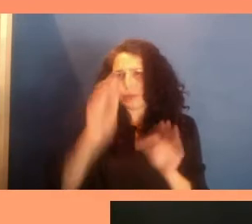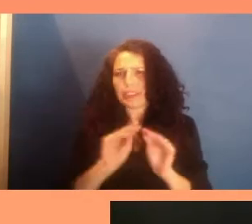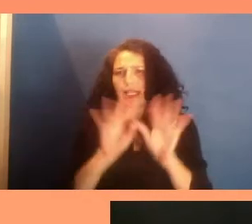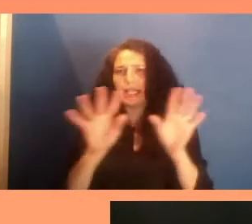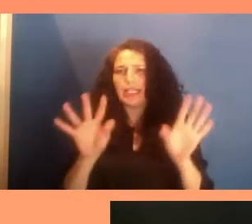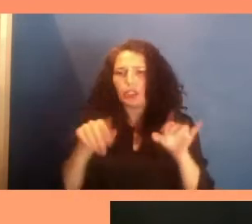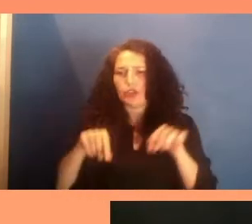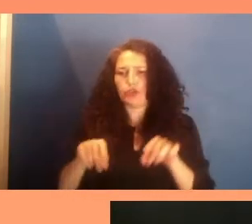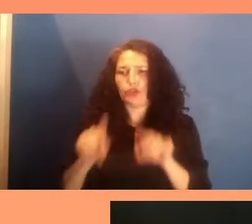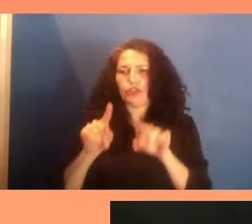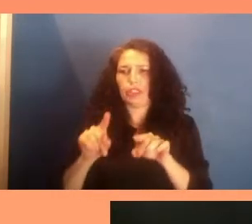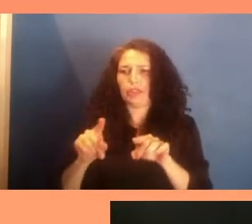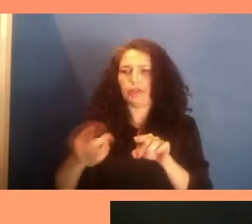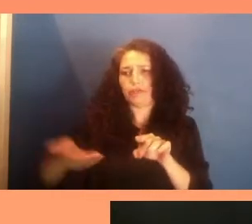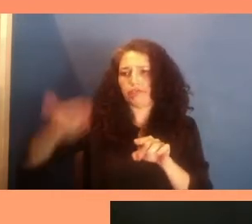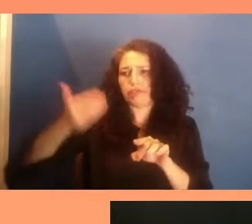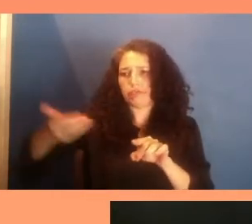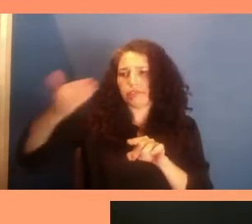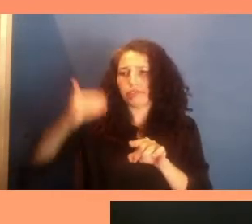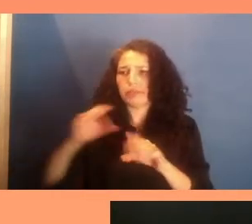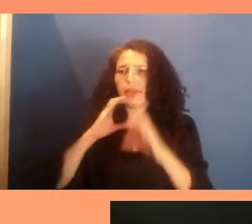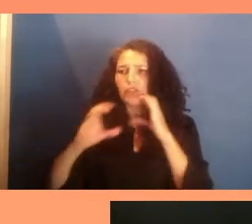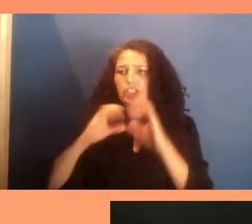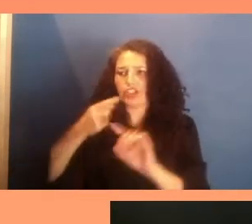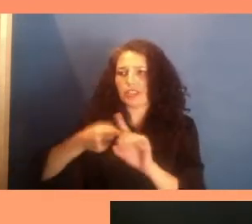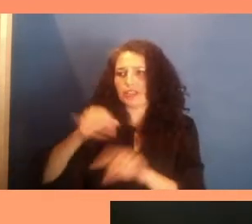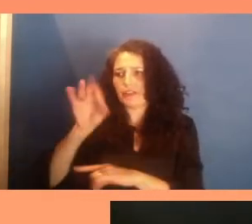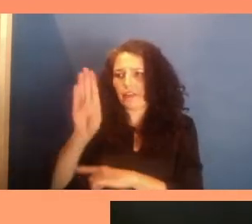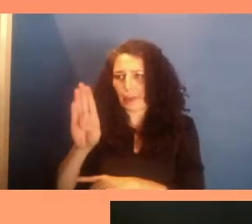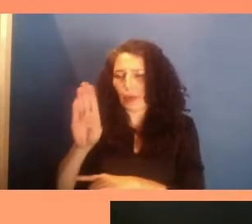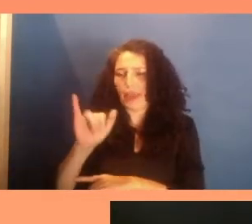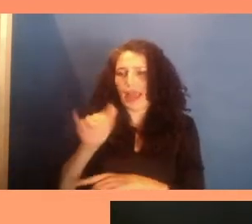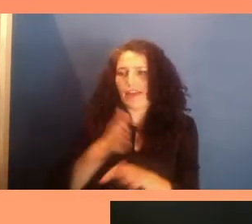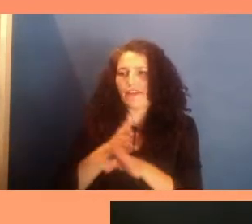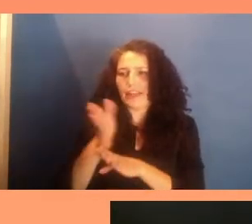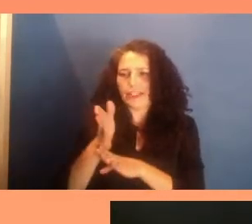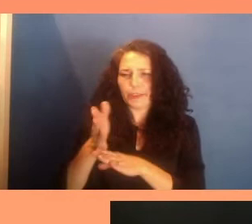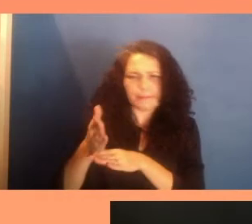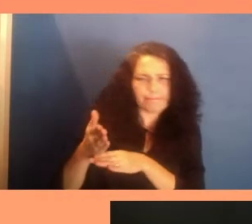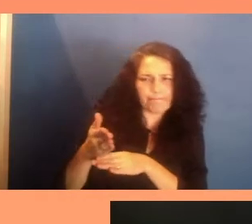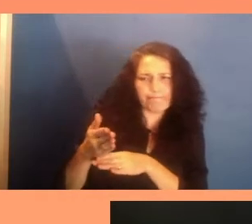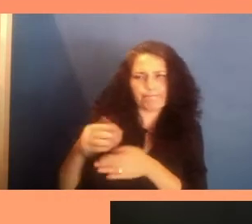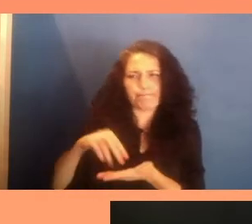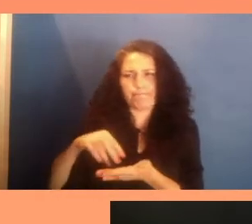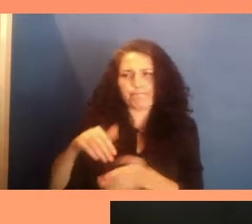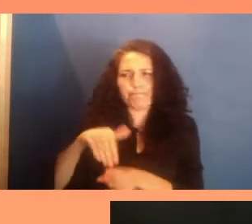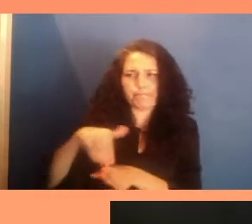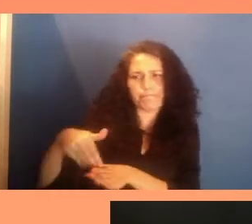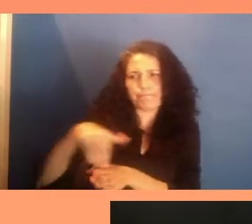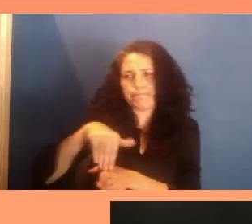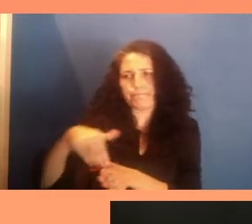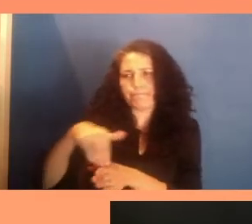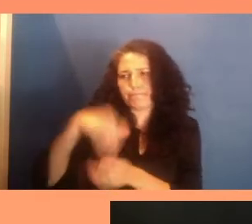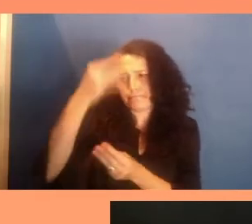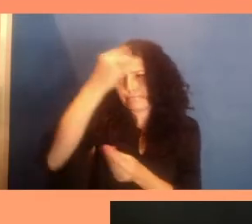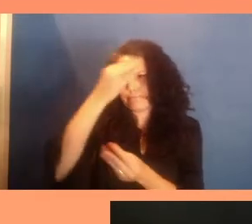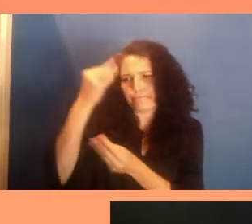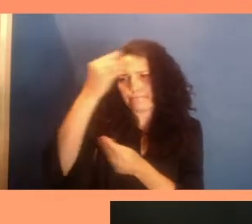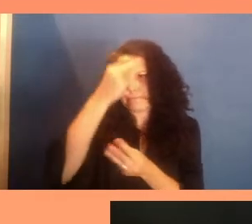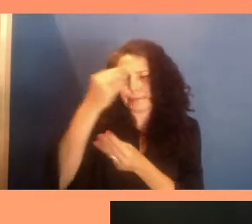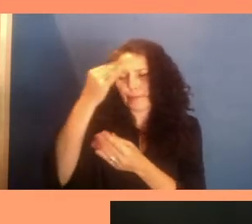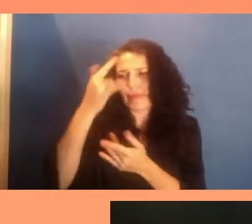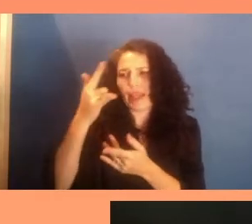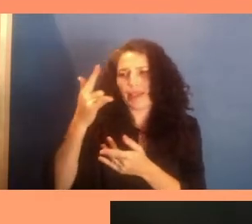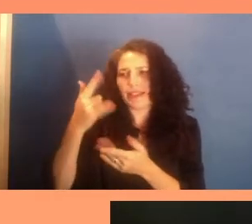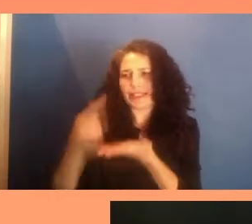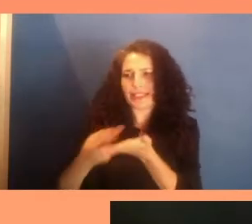those early conversations in early February that the field was grappling with these questions of power and